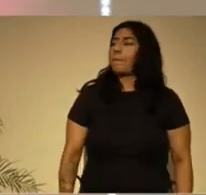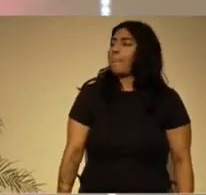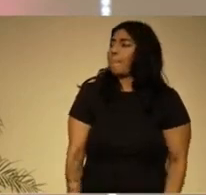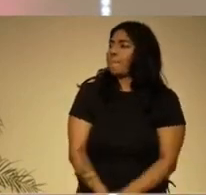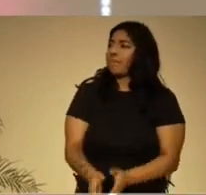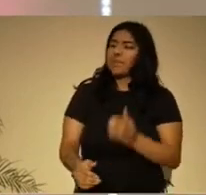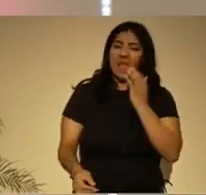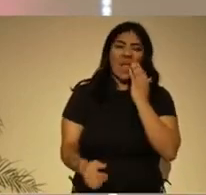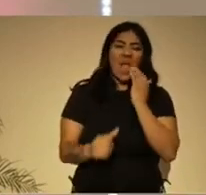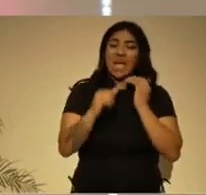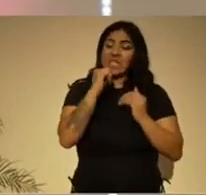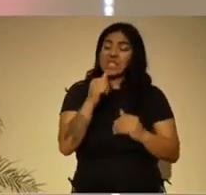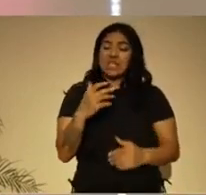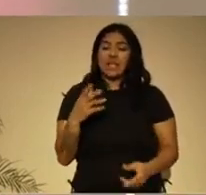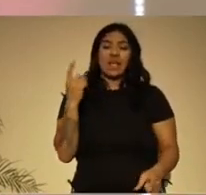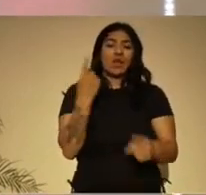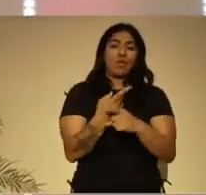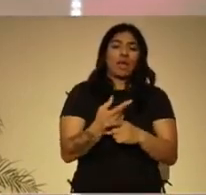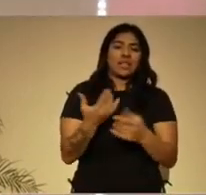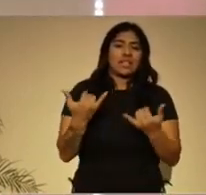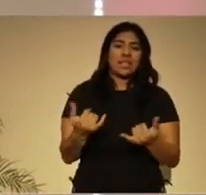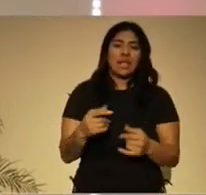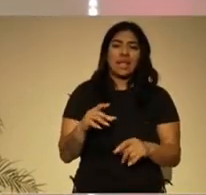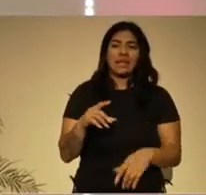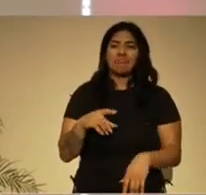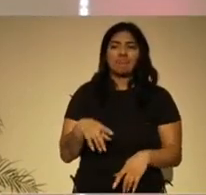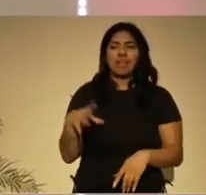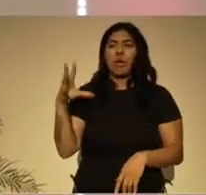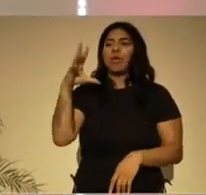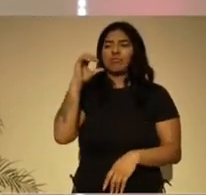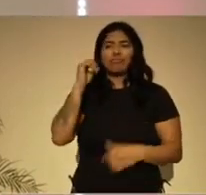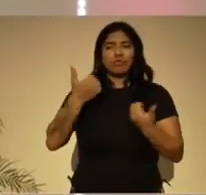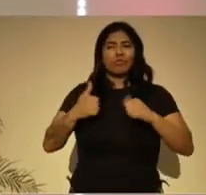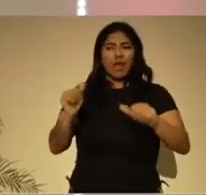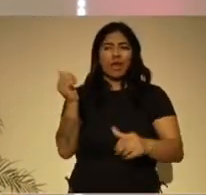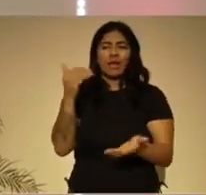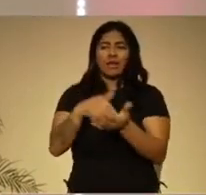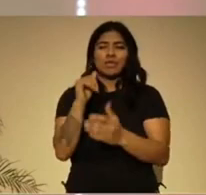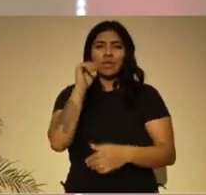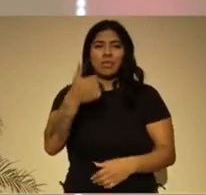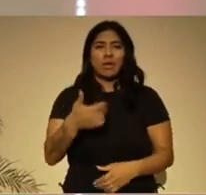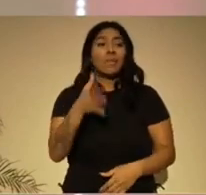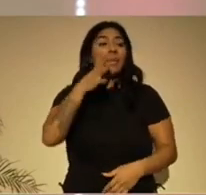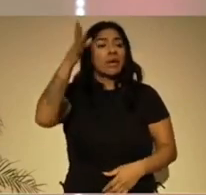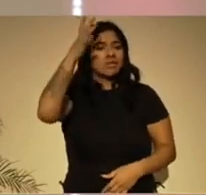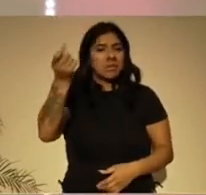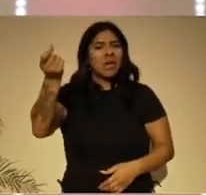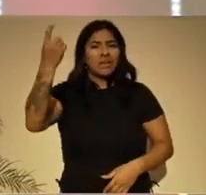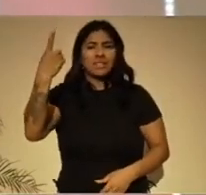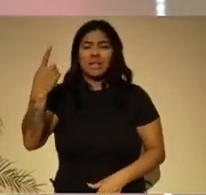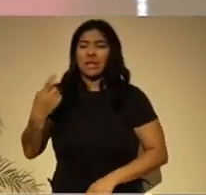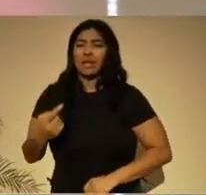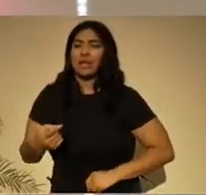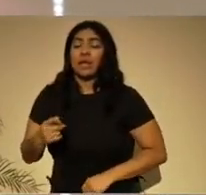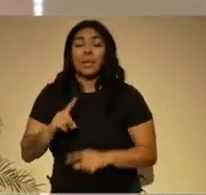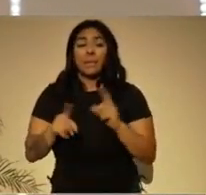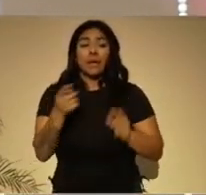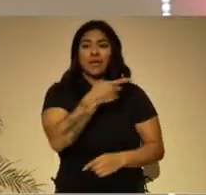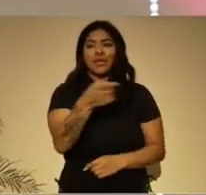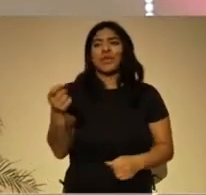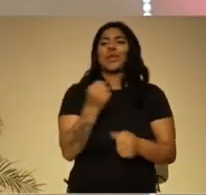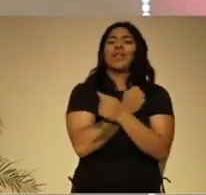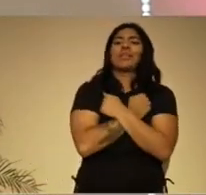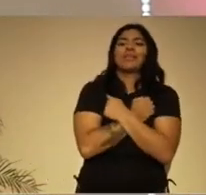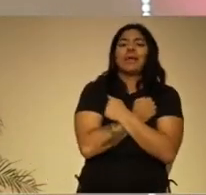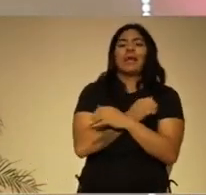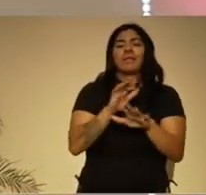They did not get it right today. We'll try tomorrow. Parents will get that. that you love your kids